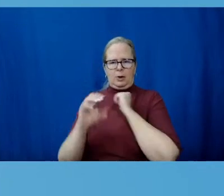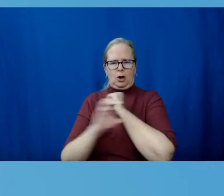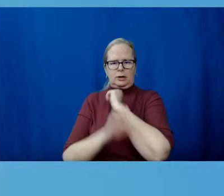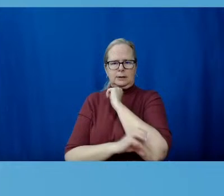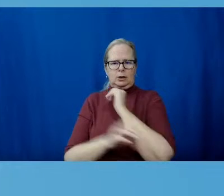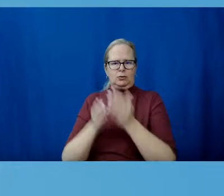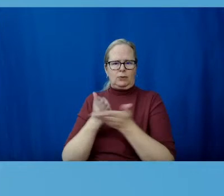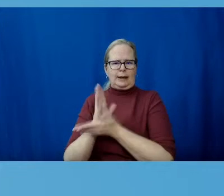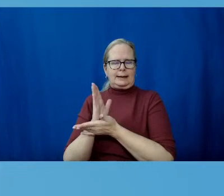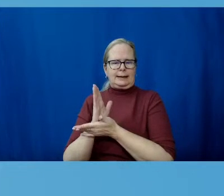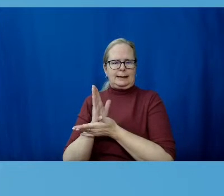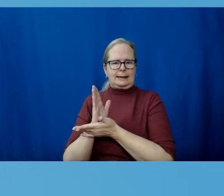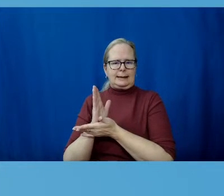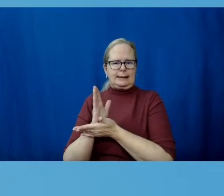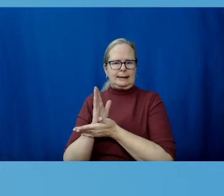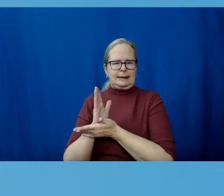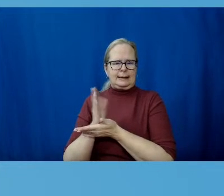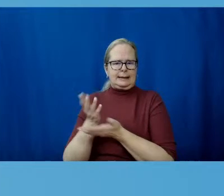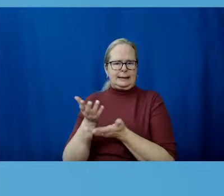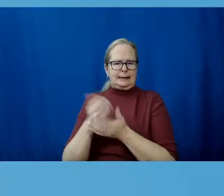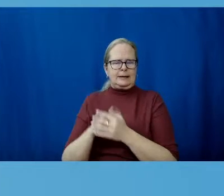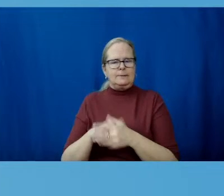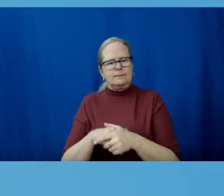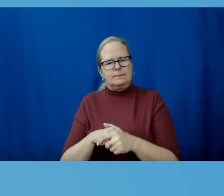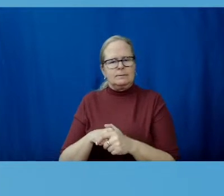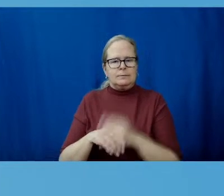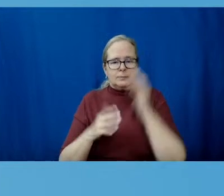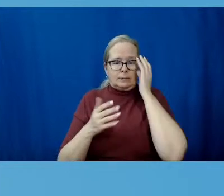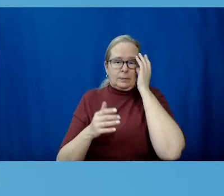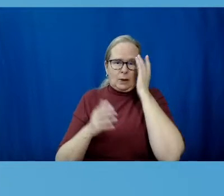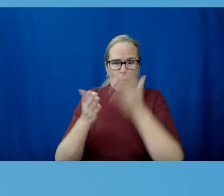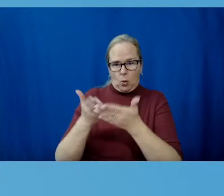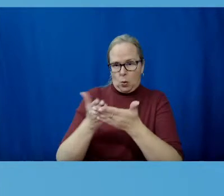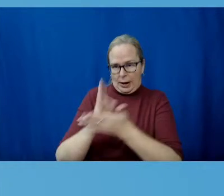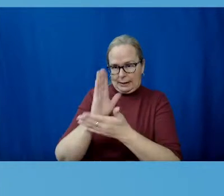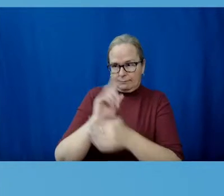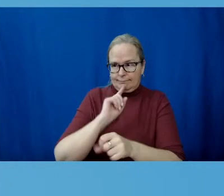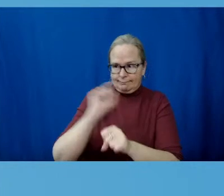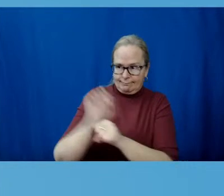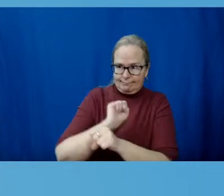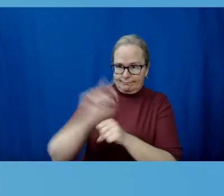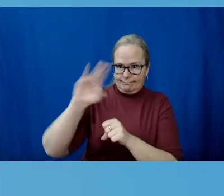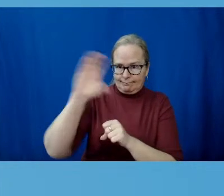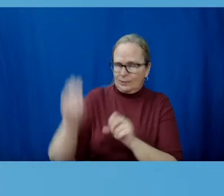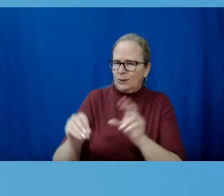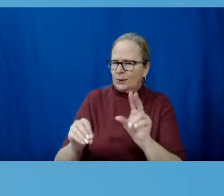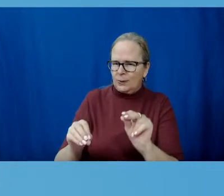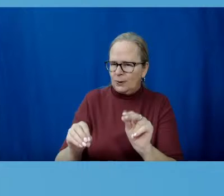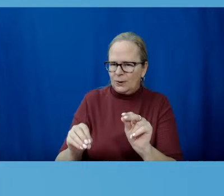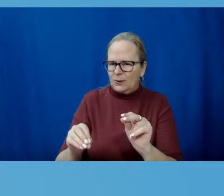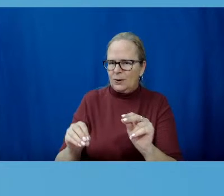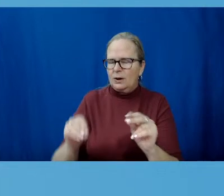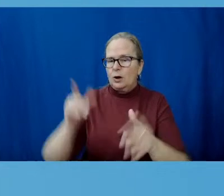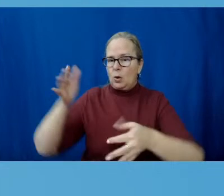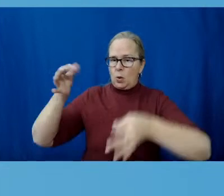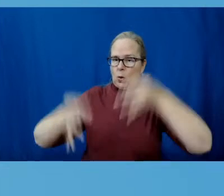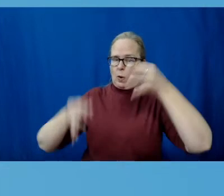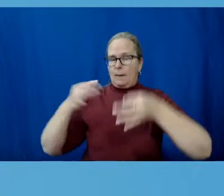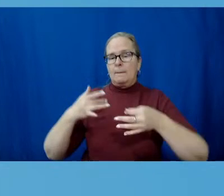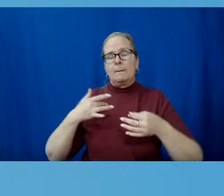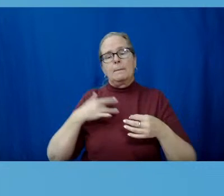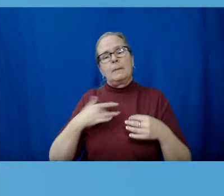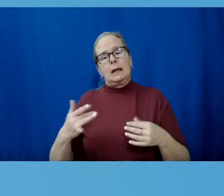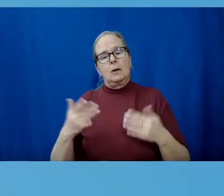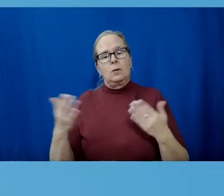been quite deferential to governments in terms of those cases. And of course, the government has